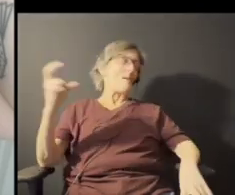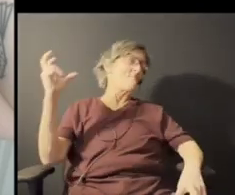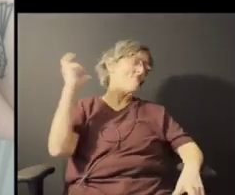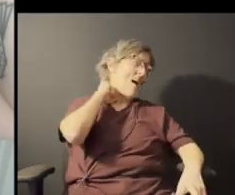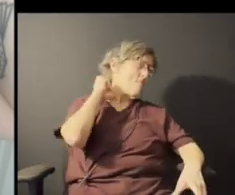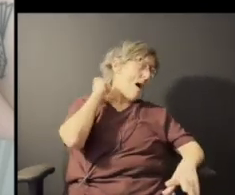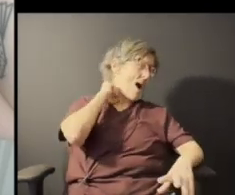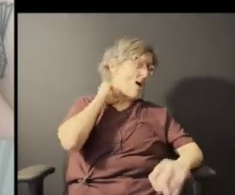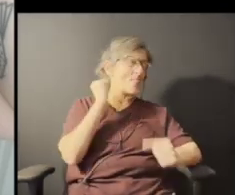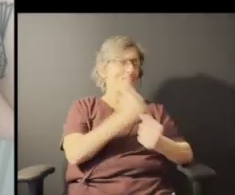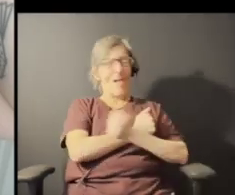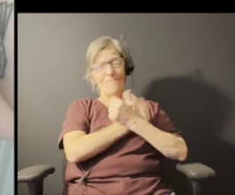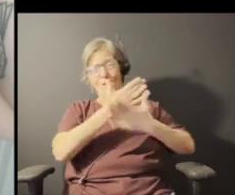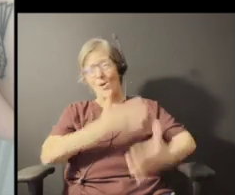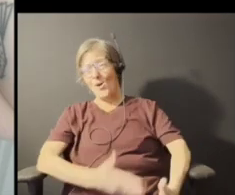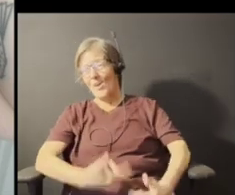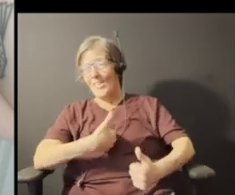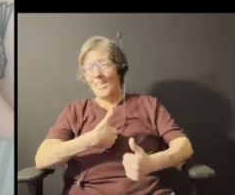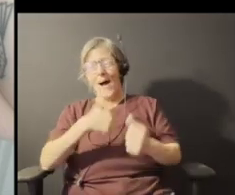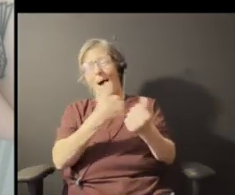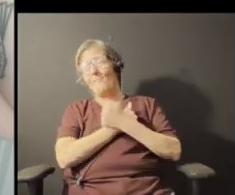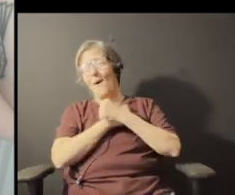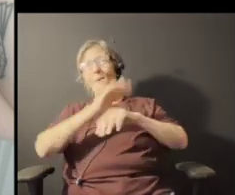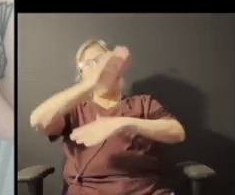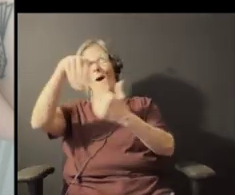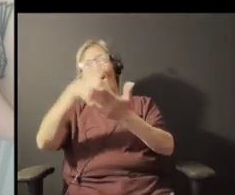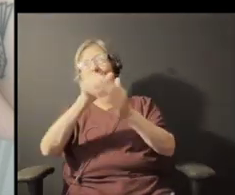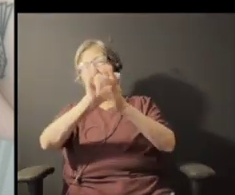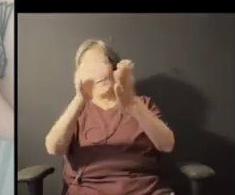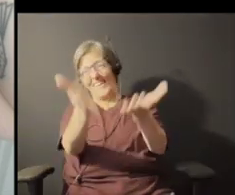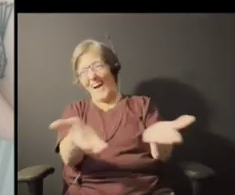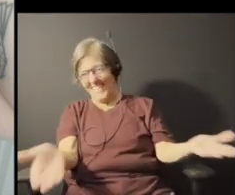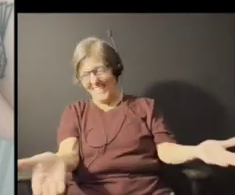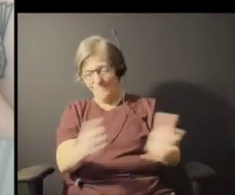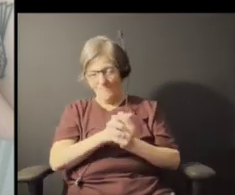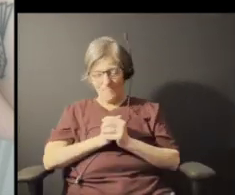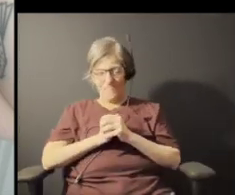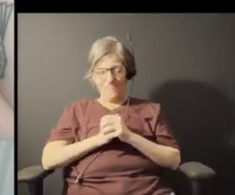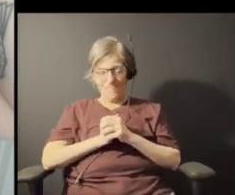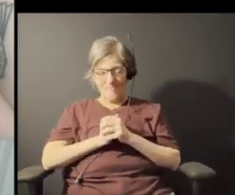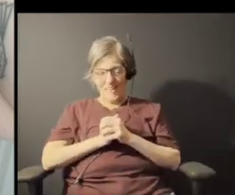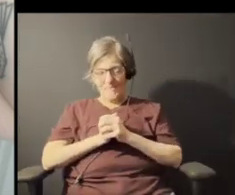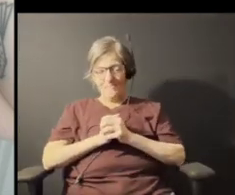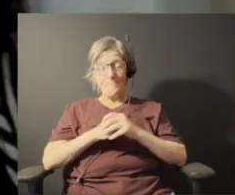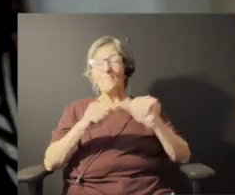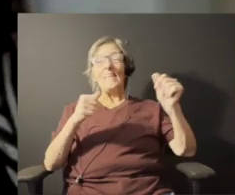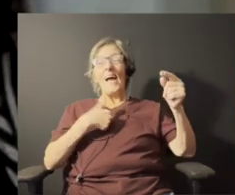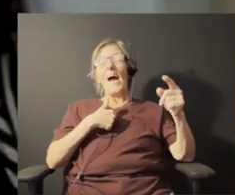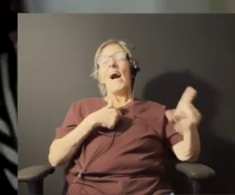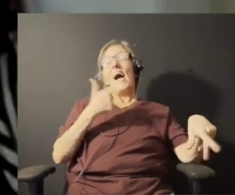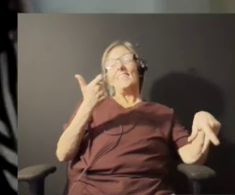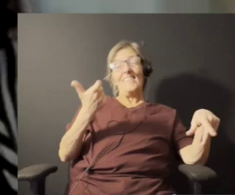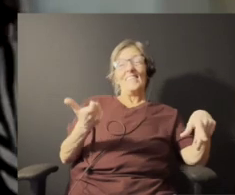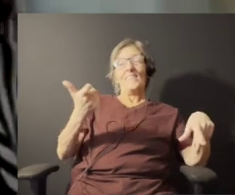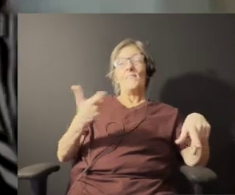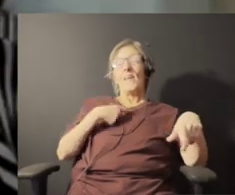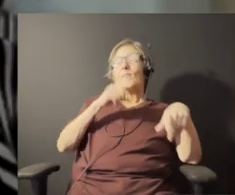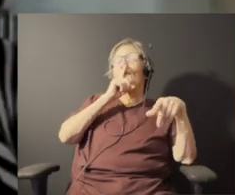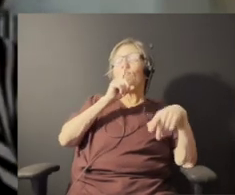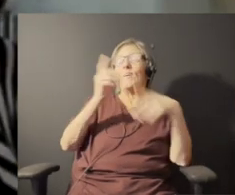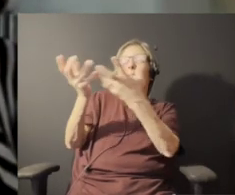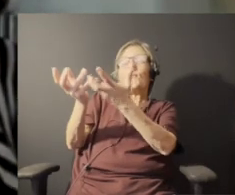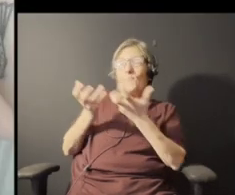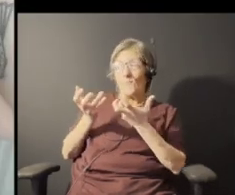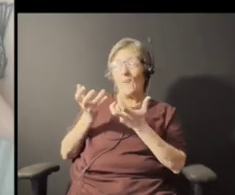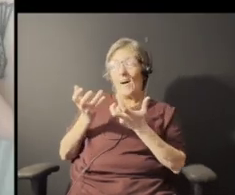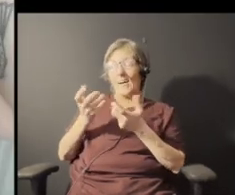vampire lover. I love all of that. And I've been really wanting